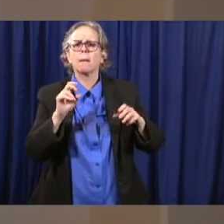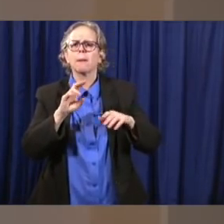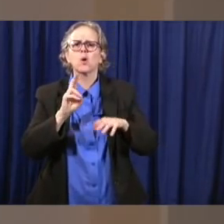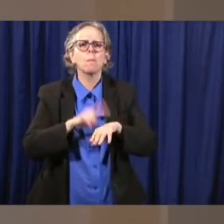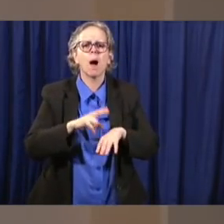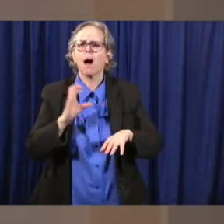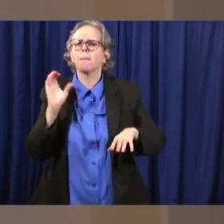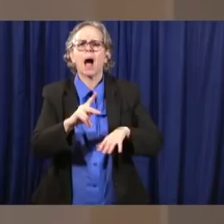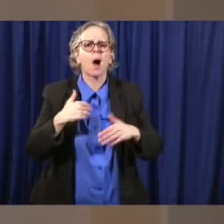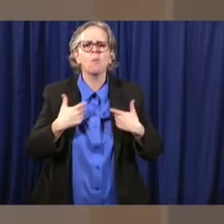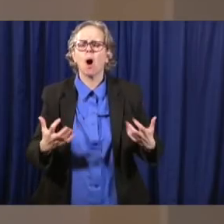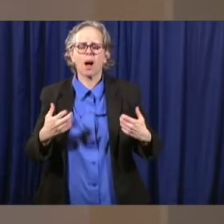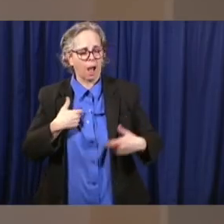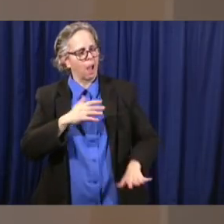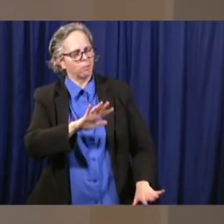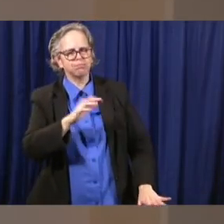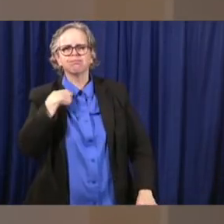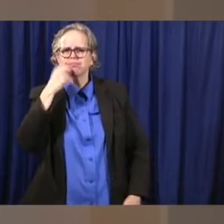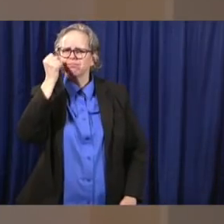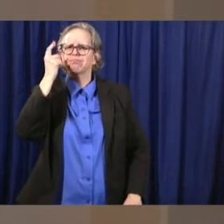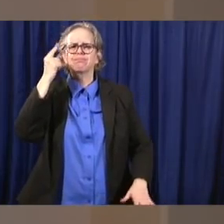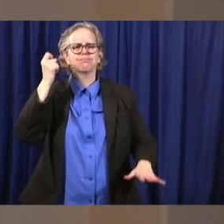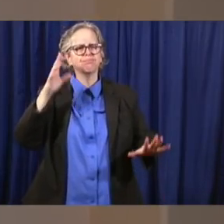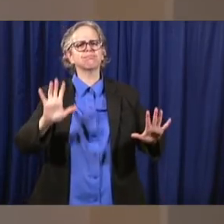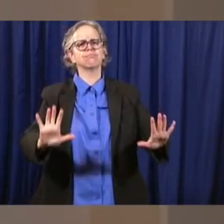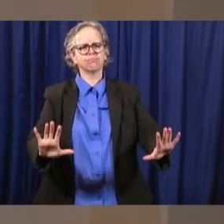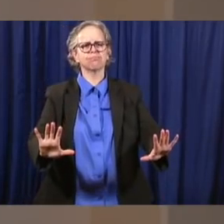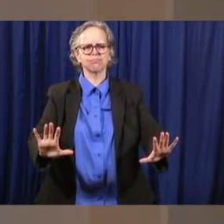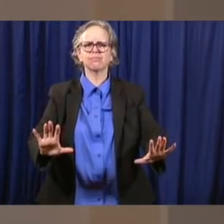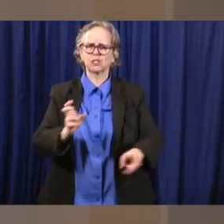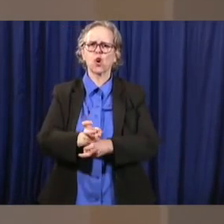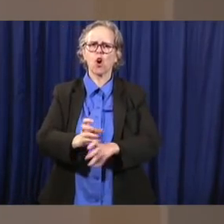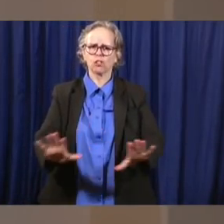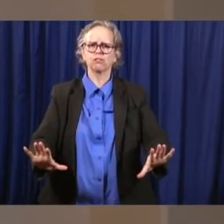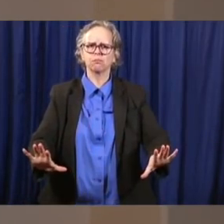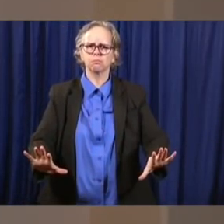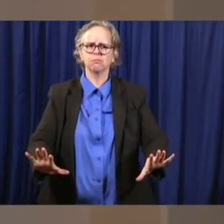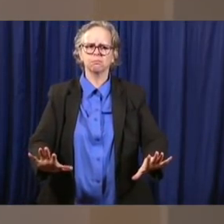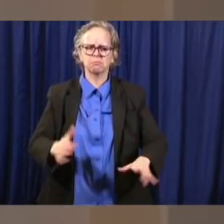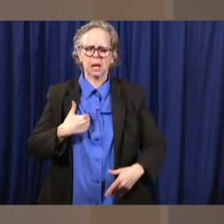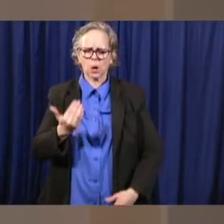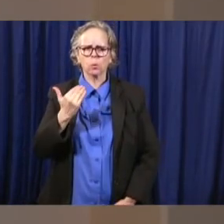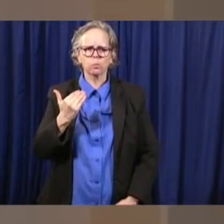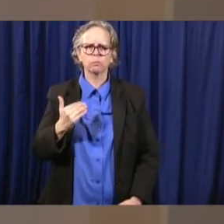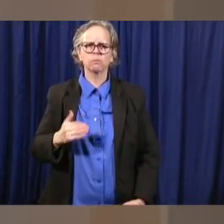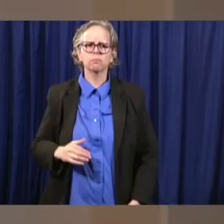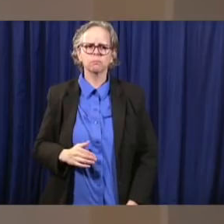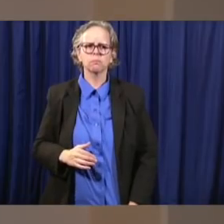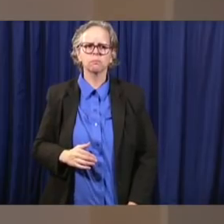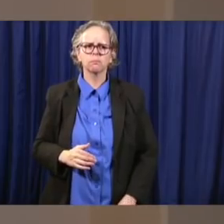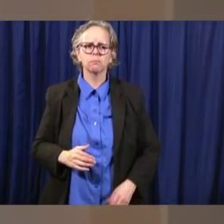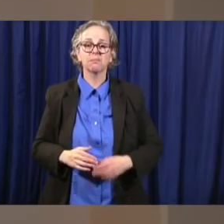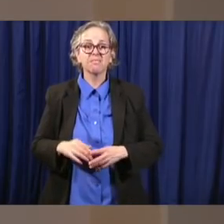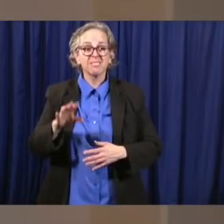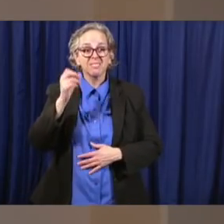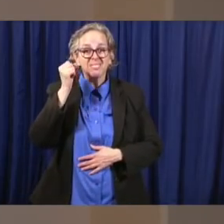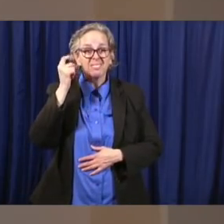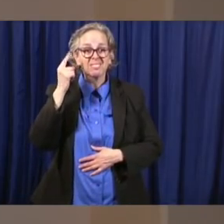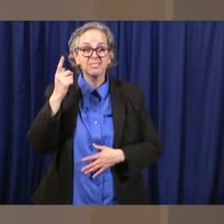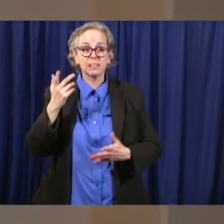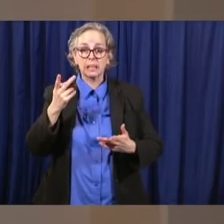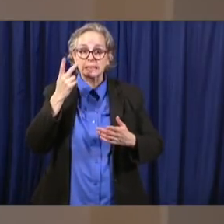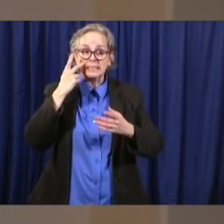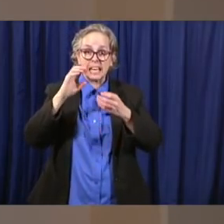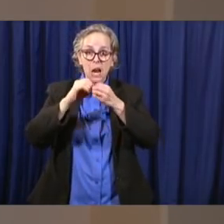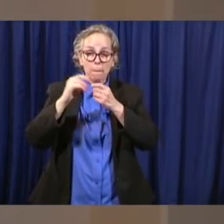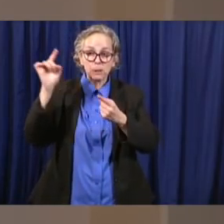Understand that this will not be at the point in time when we start to see the cases go down and the hospitals not